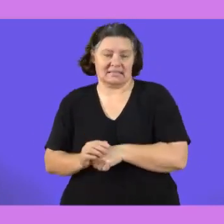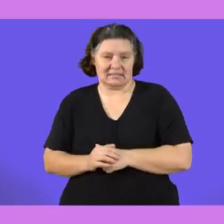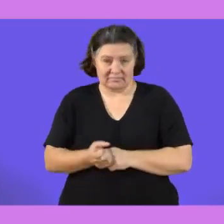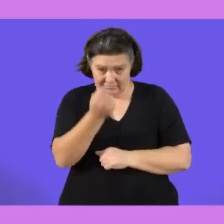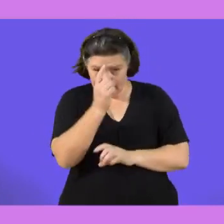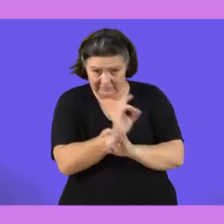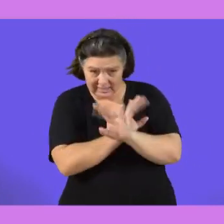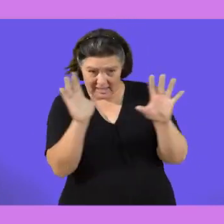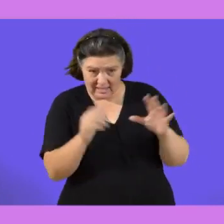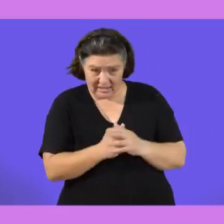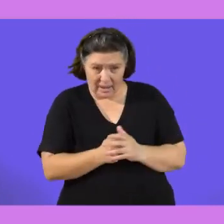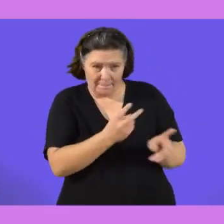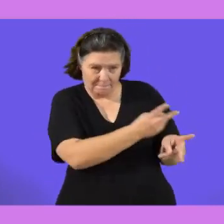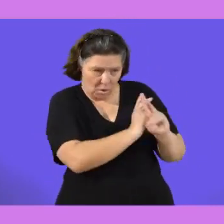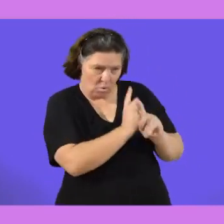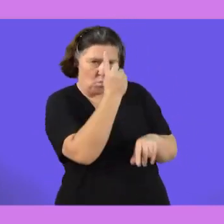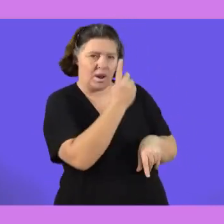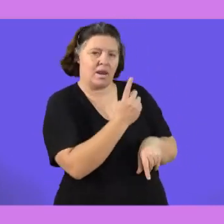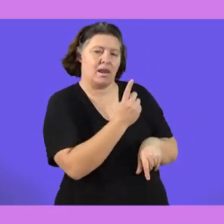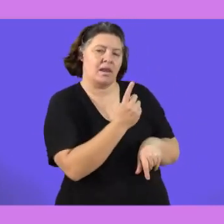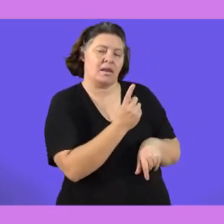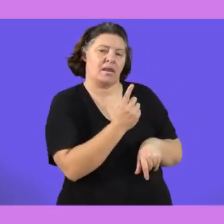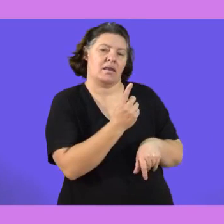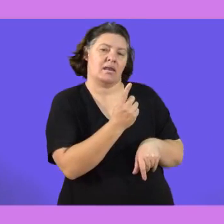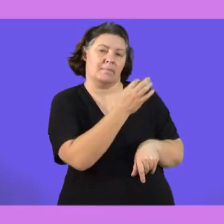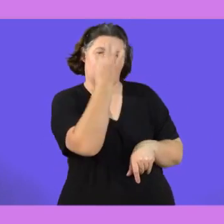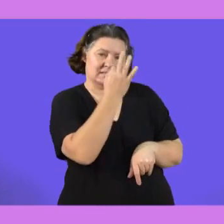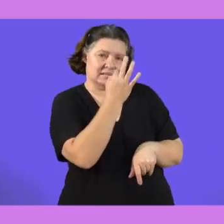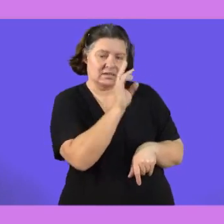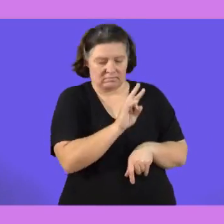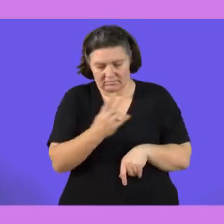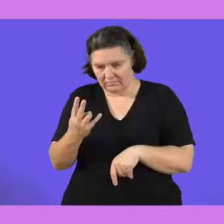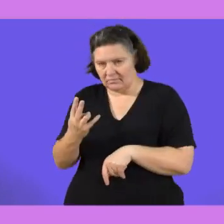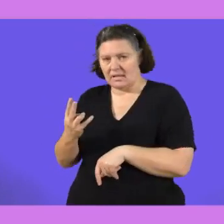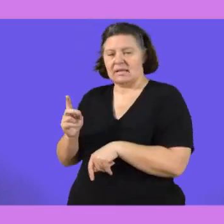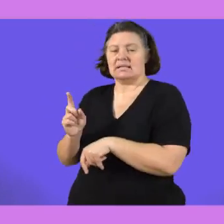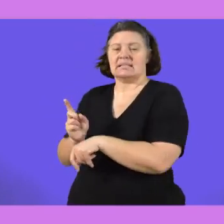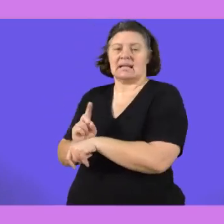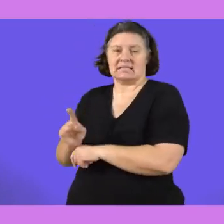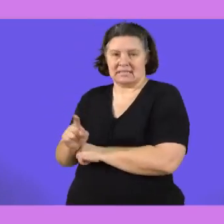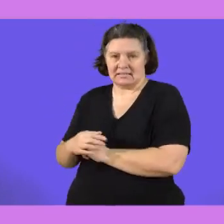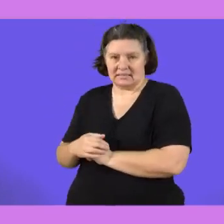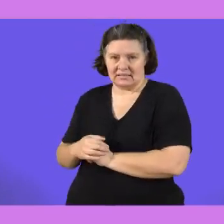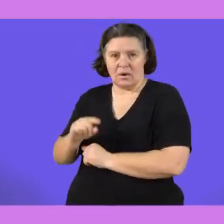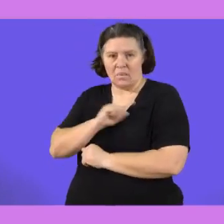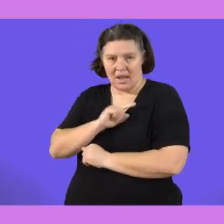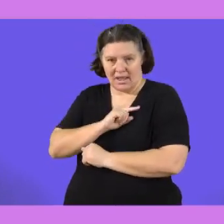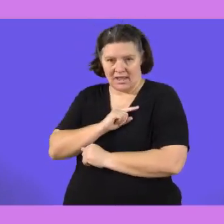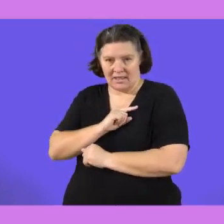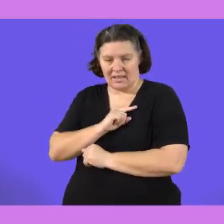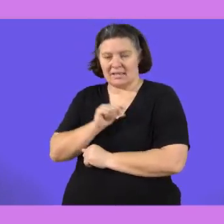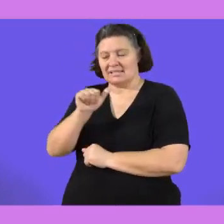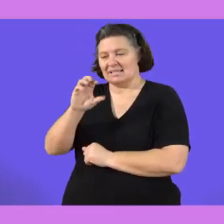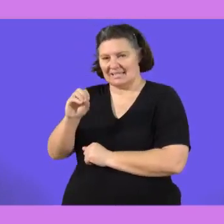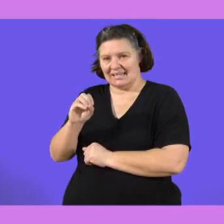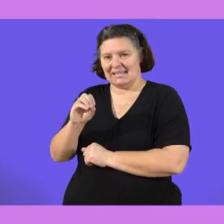seconds. I hope that's clear. I borrowed 1 minute. That 1 minute I converted into seconds. 60 seconds equals 1 minute, and